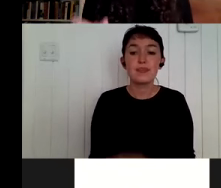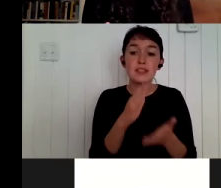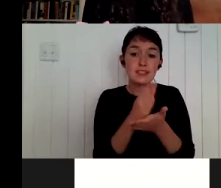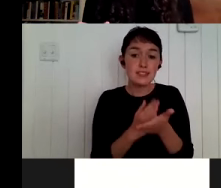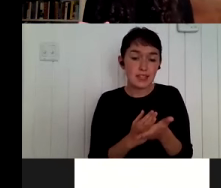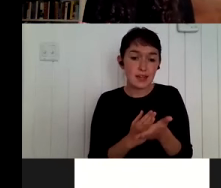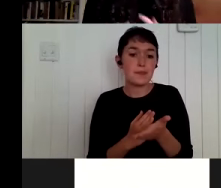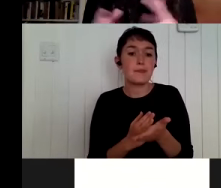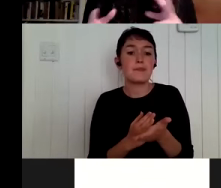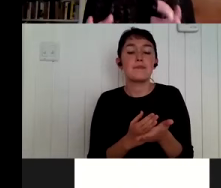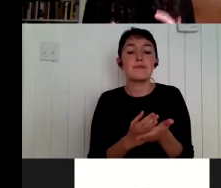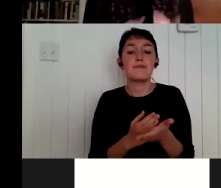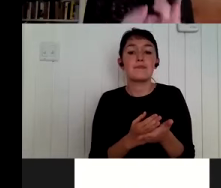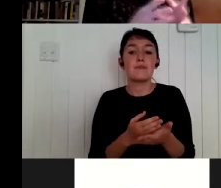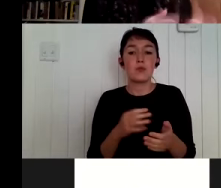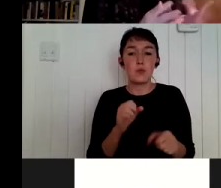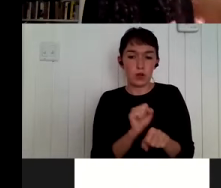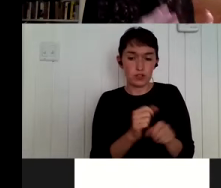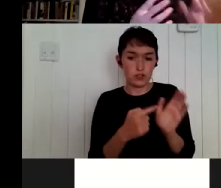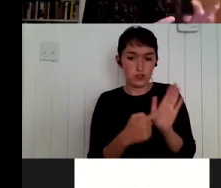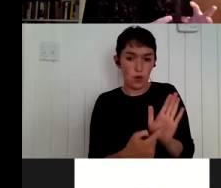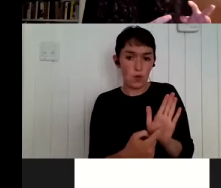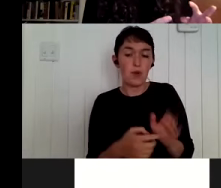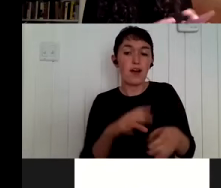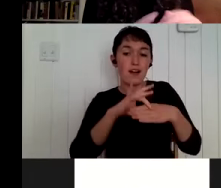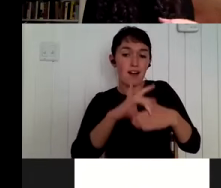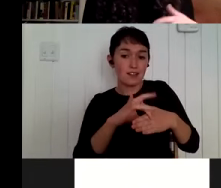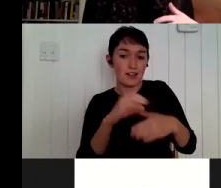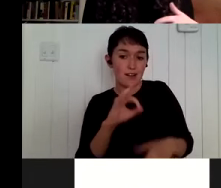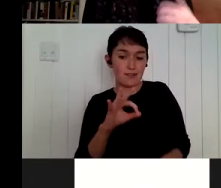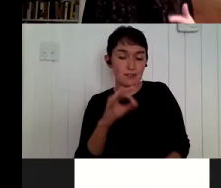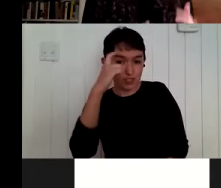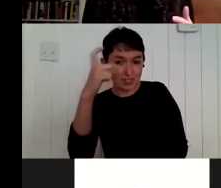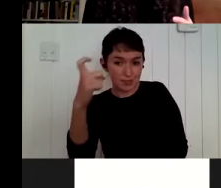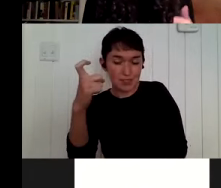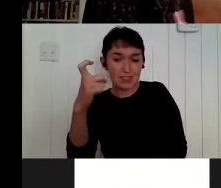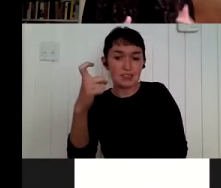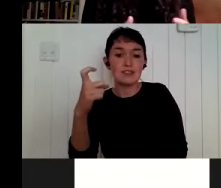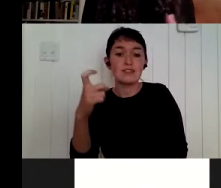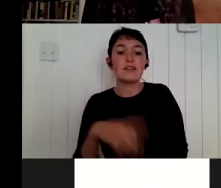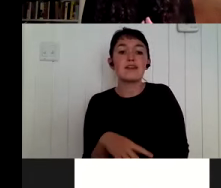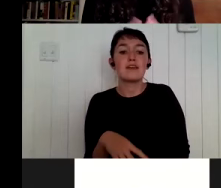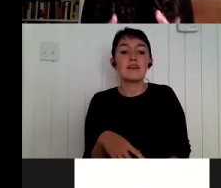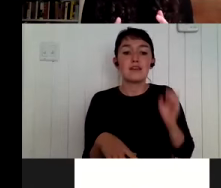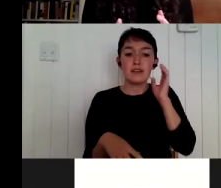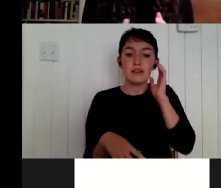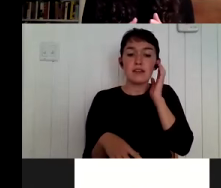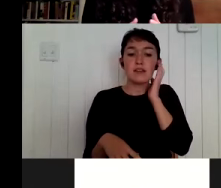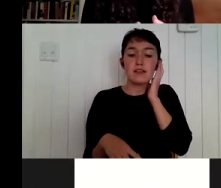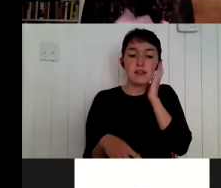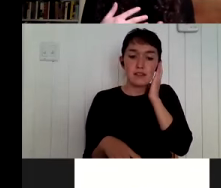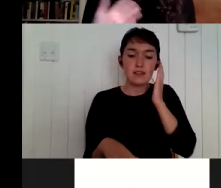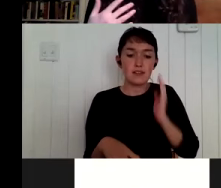content of dreams may reflect this consolidation process during non-REM sleep. In other words, that these